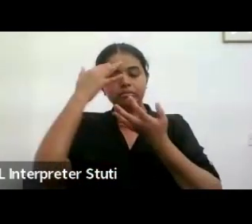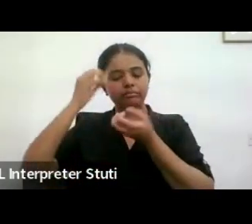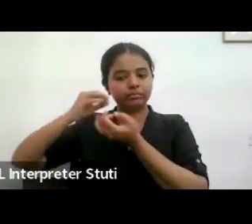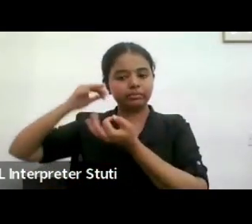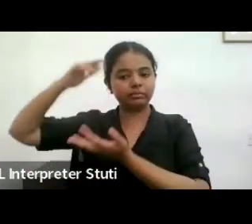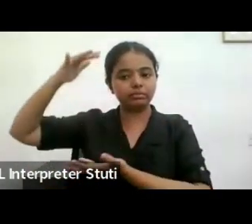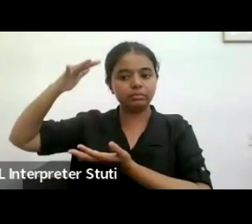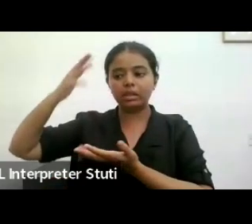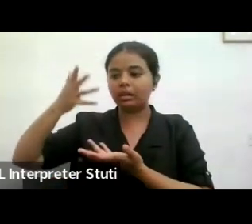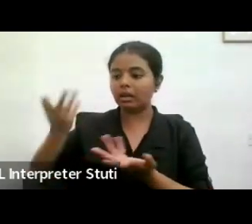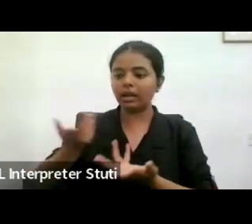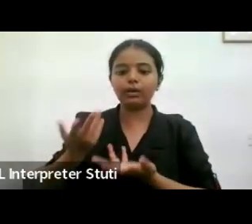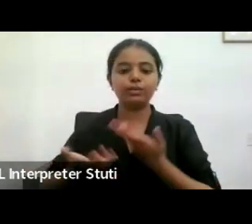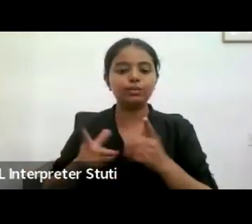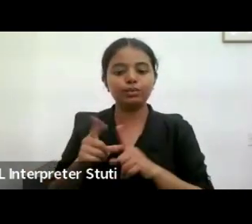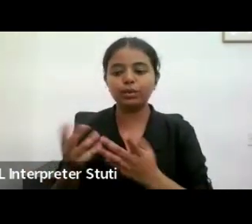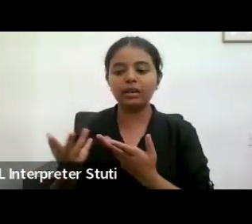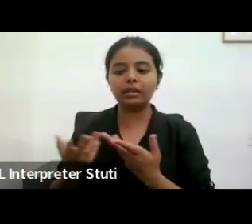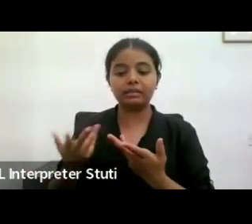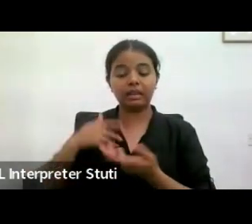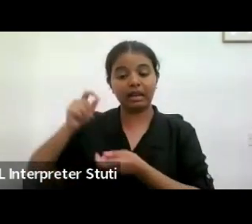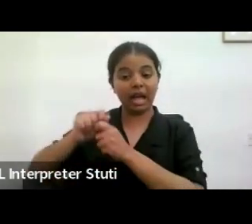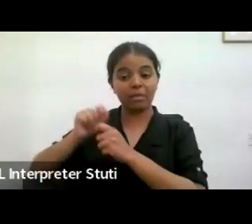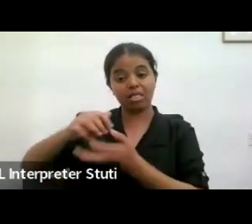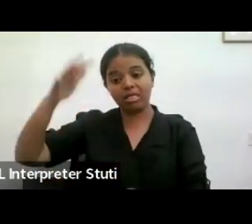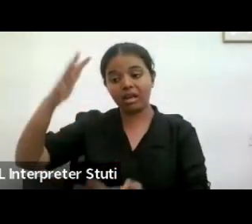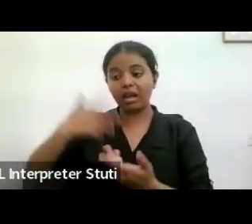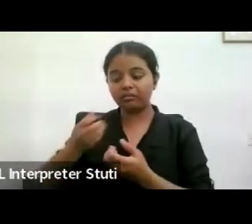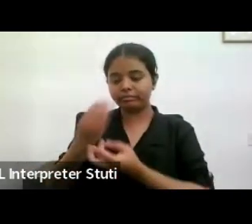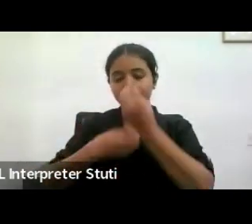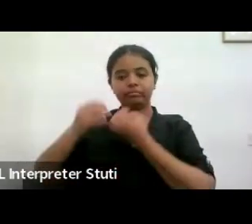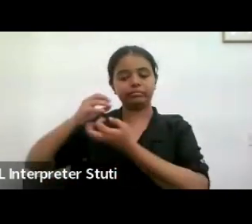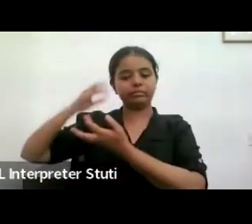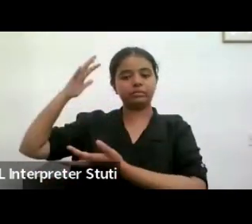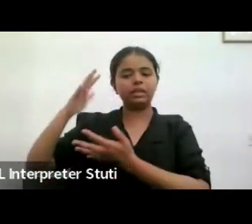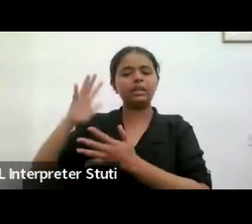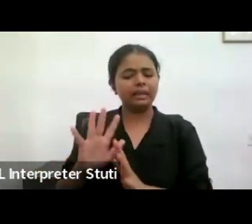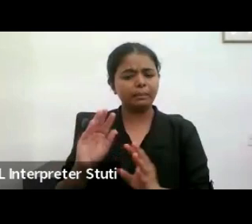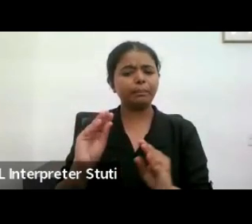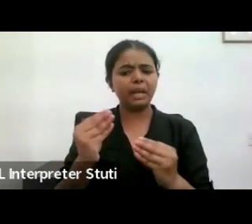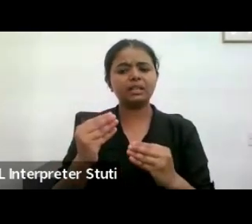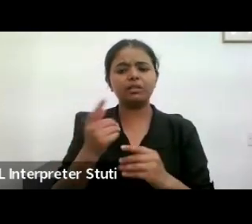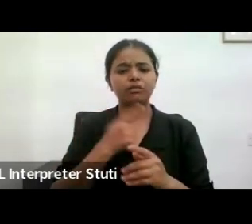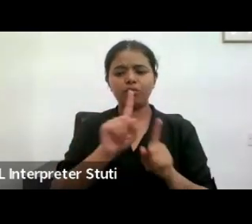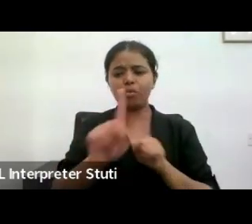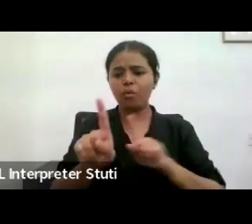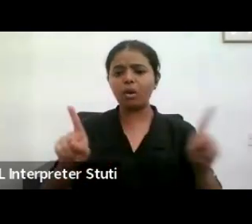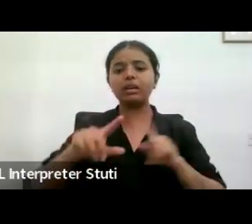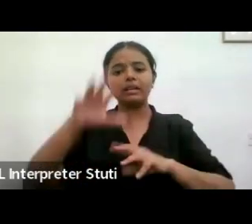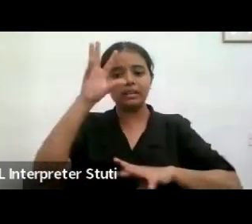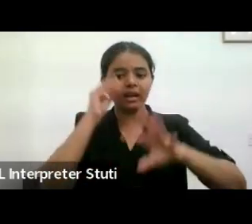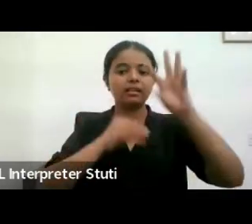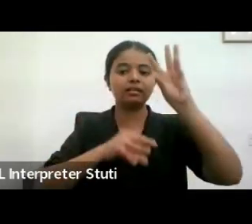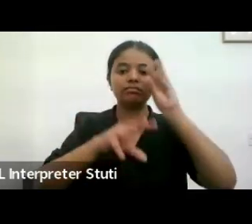of work to be done. And one of the best things that we can all do as individuals is to continue to learn,